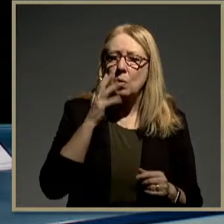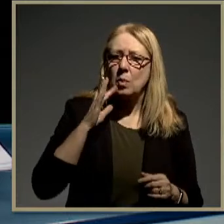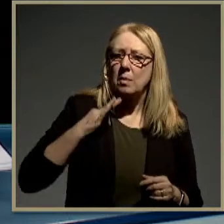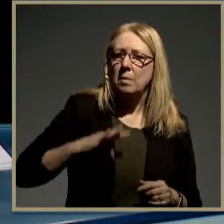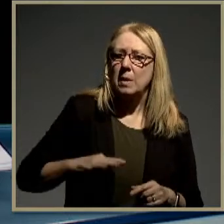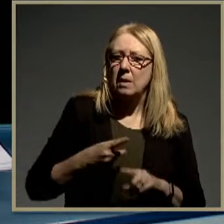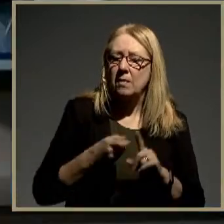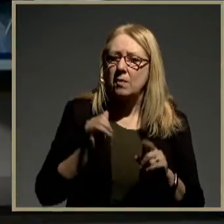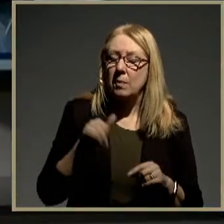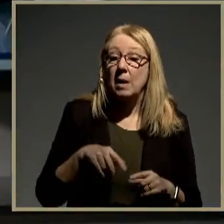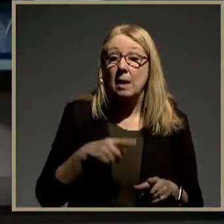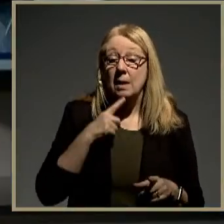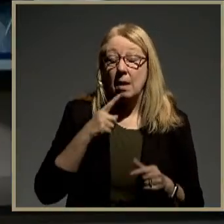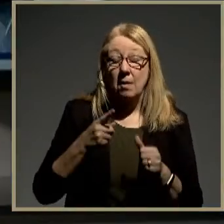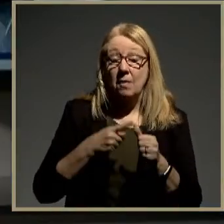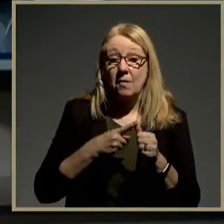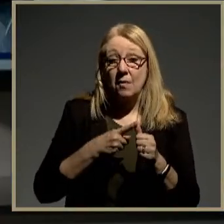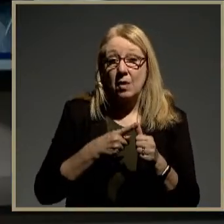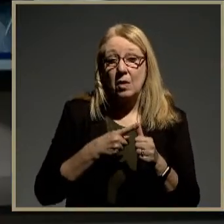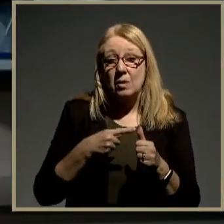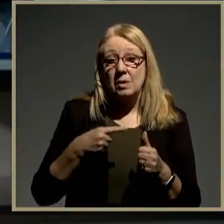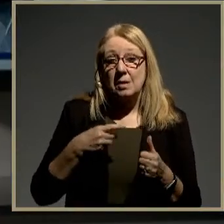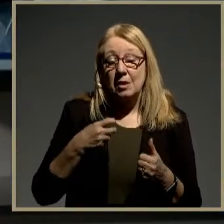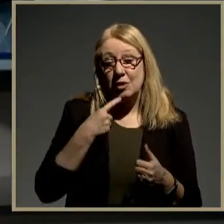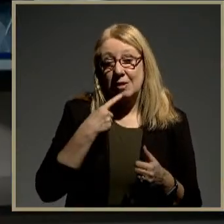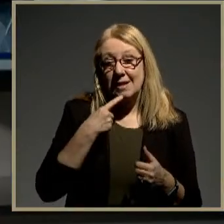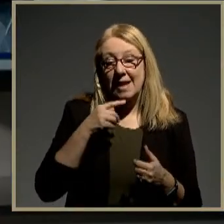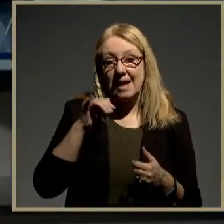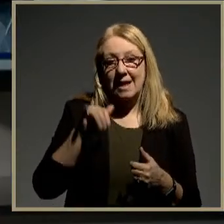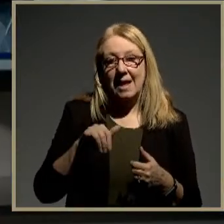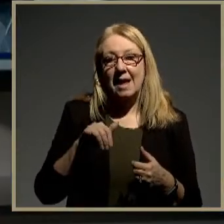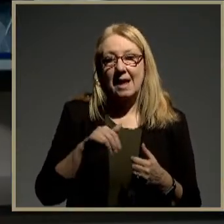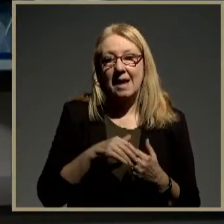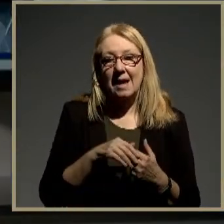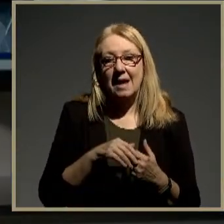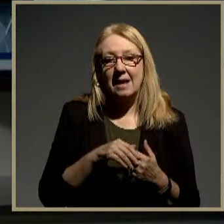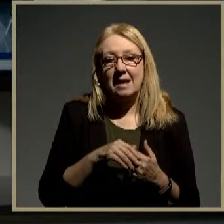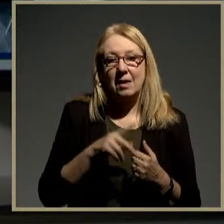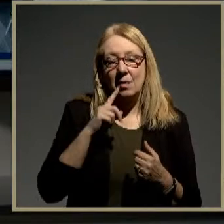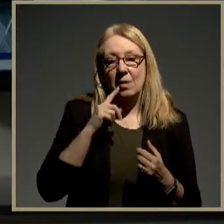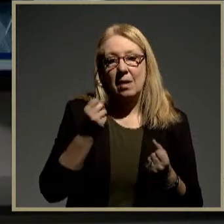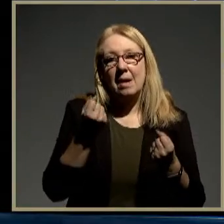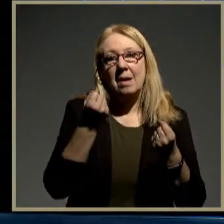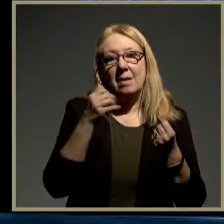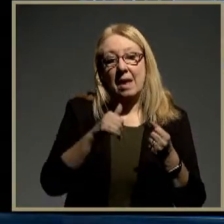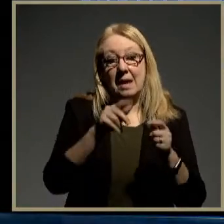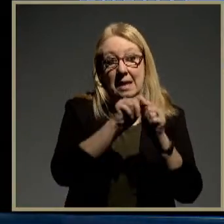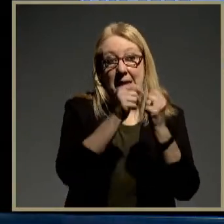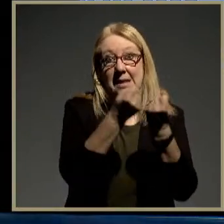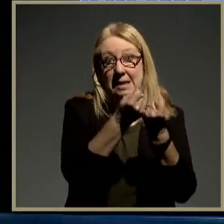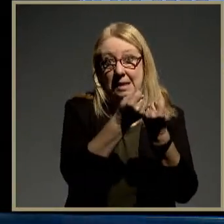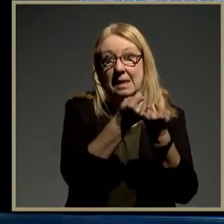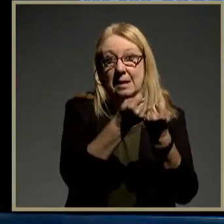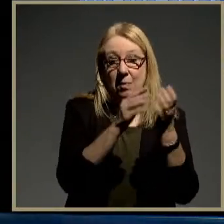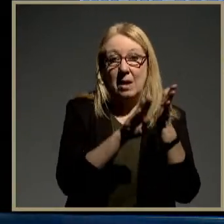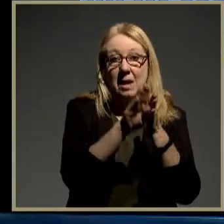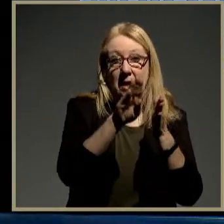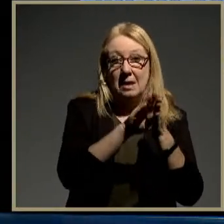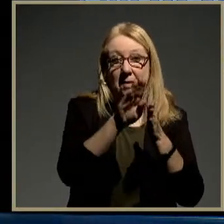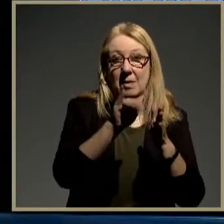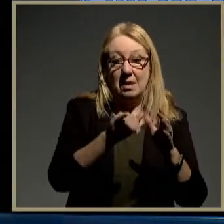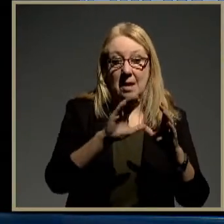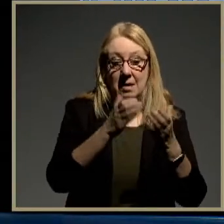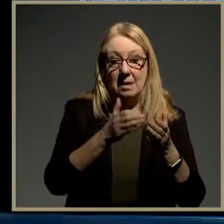them? Well, first, John, I think we should mention that as the myriad teams developed this center, we